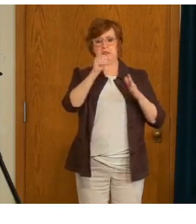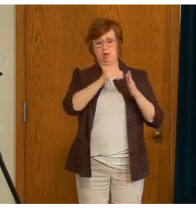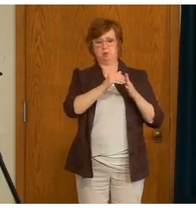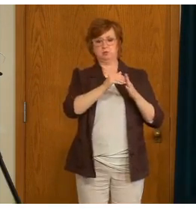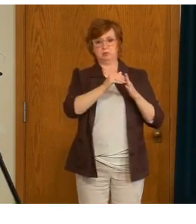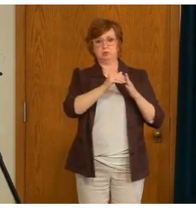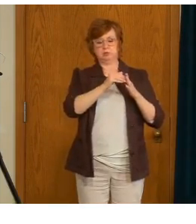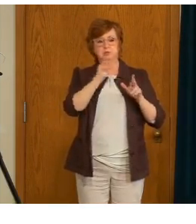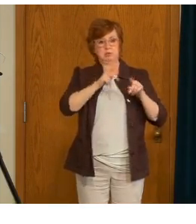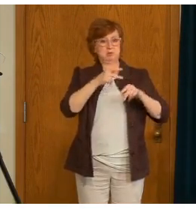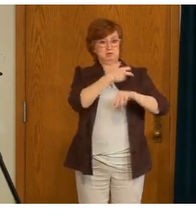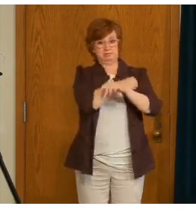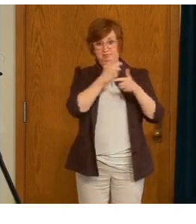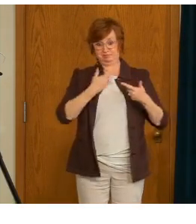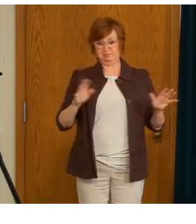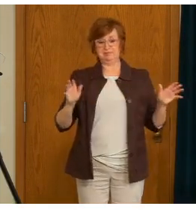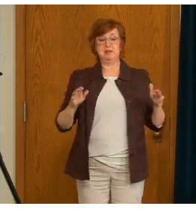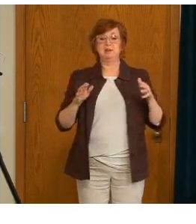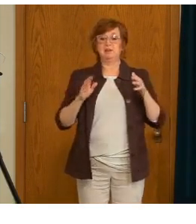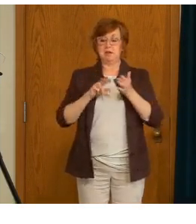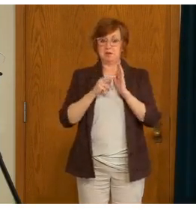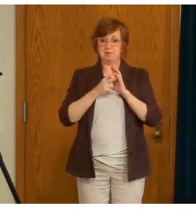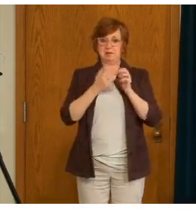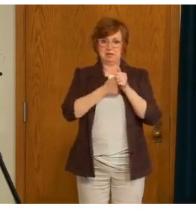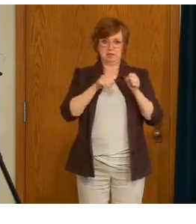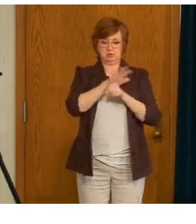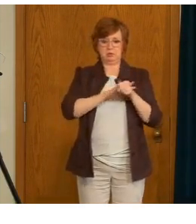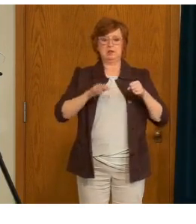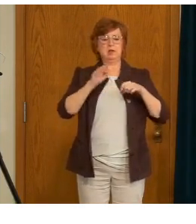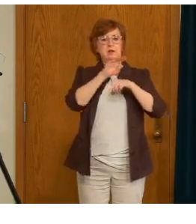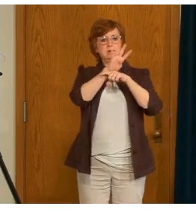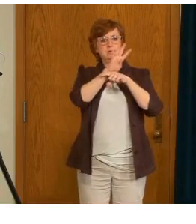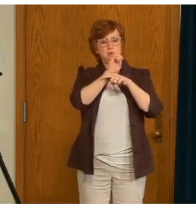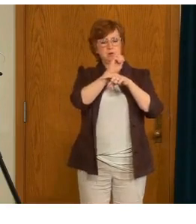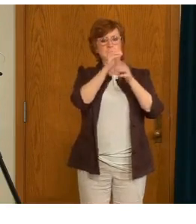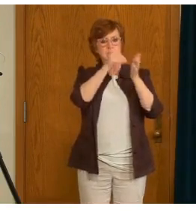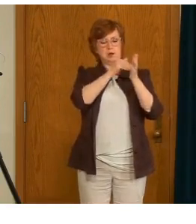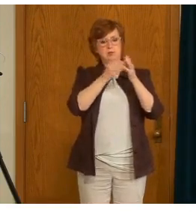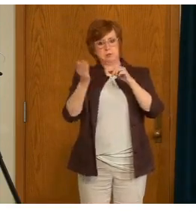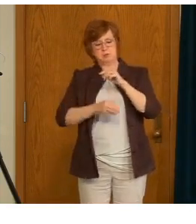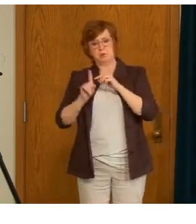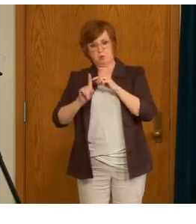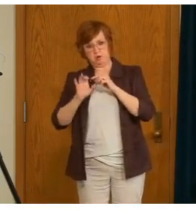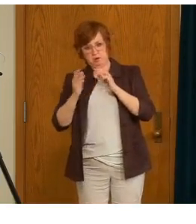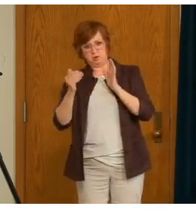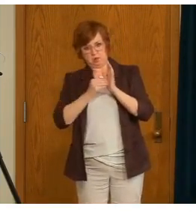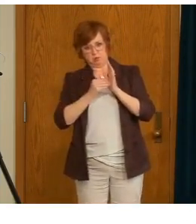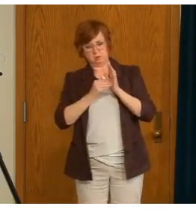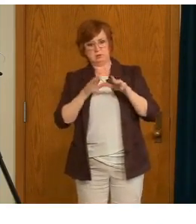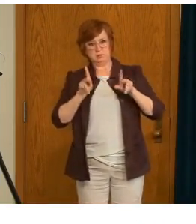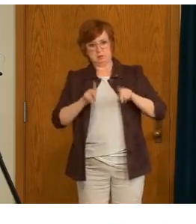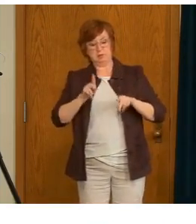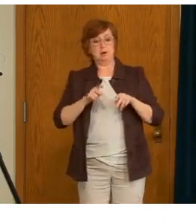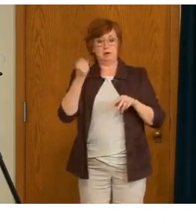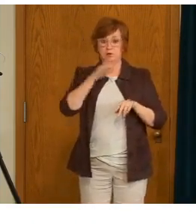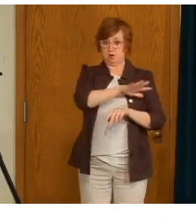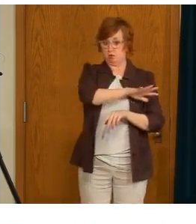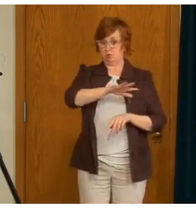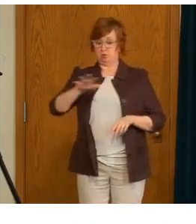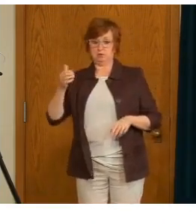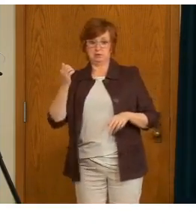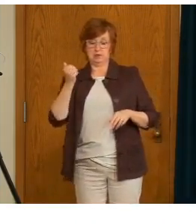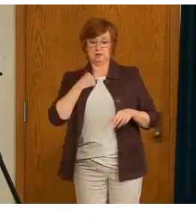capita basis, that's more than 40,000 shots per 100,000 people, which is the highest vaccination rate of any province in